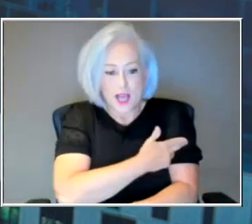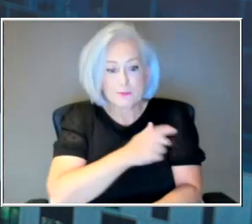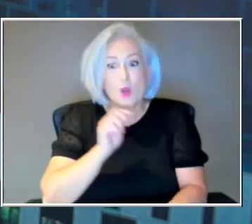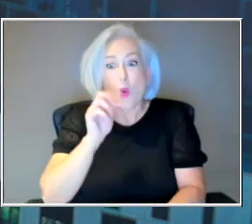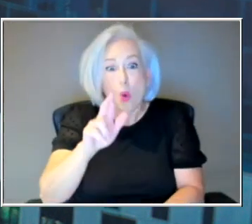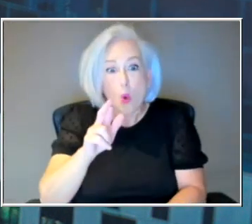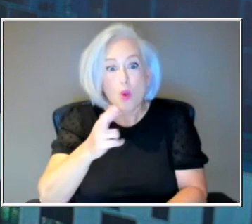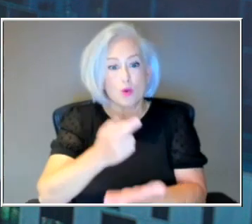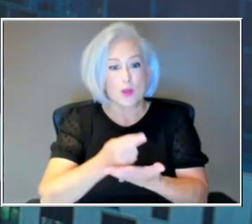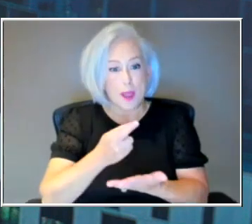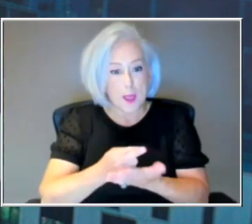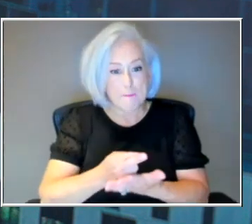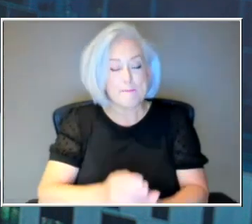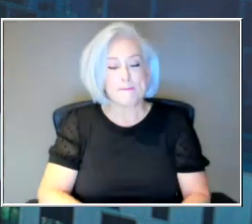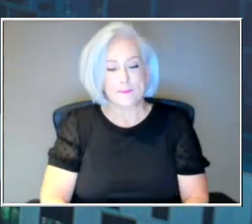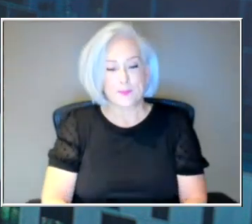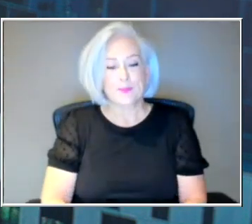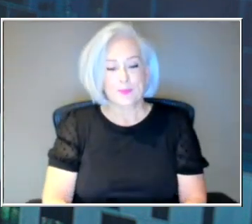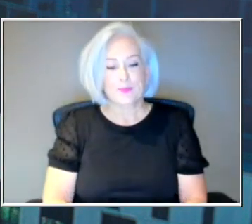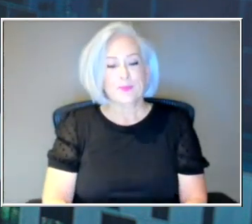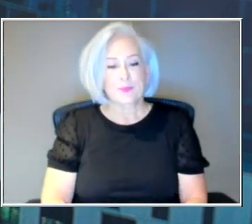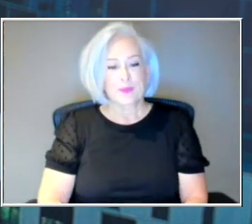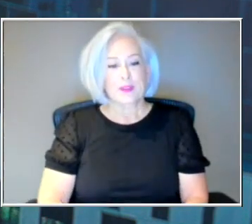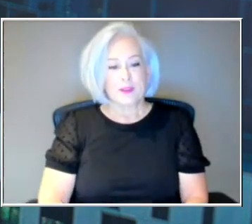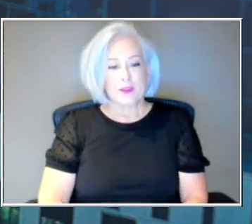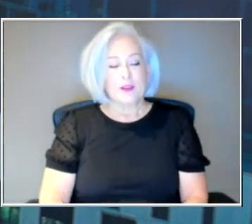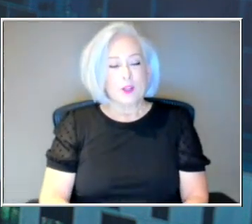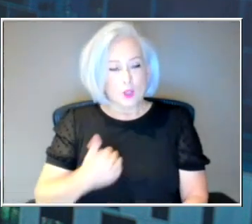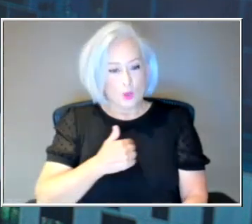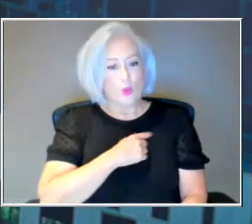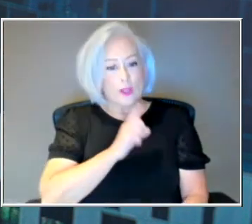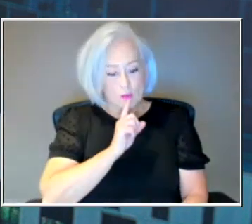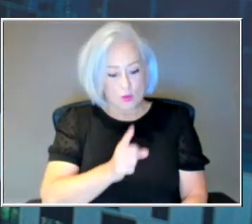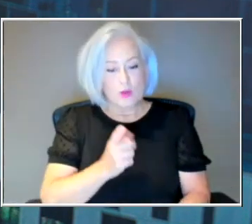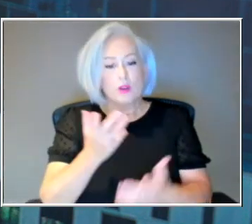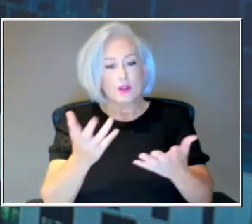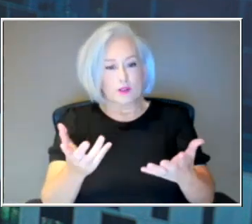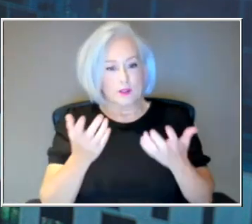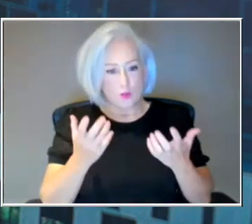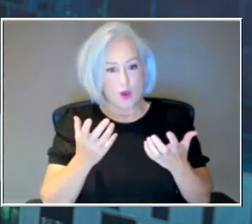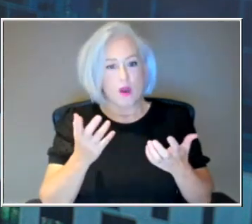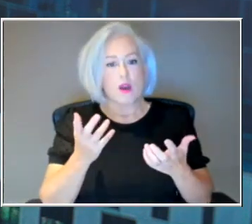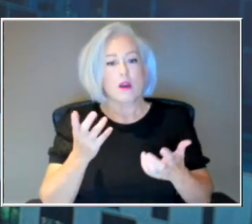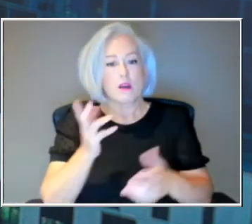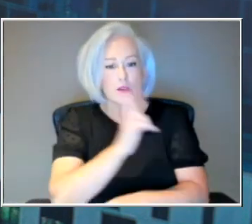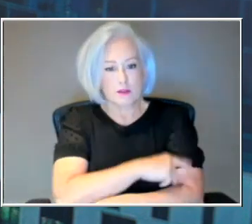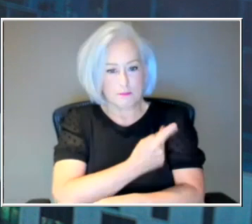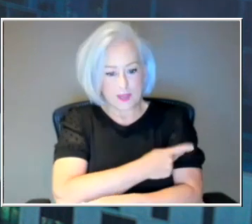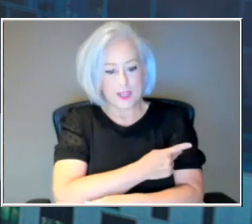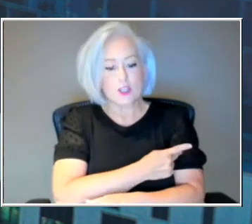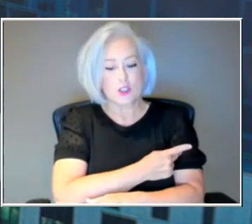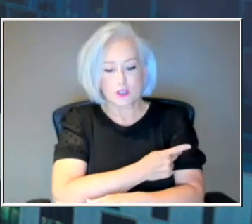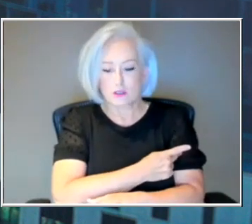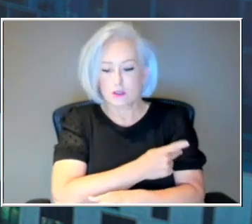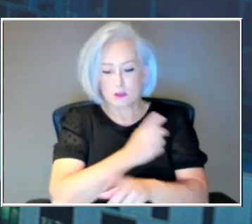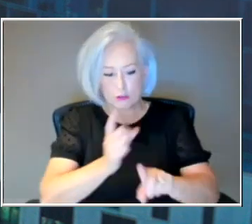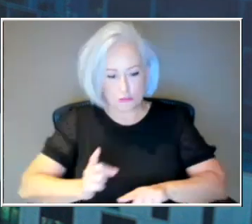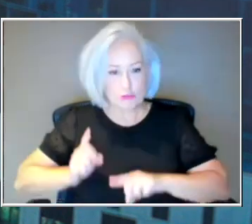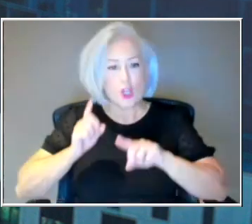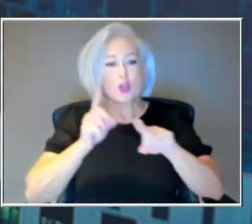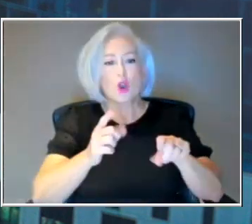afterwards. So, you know, we really want to get patients the most intensive rehab that they can tolerate and benefit